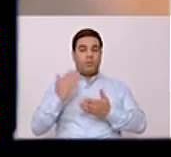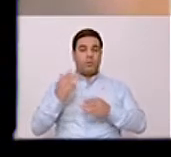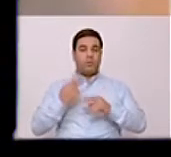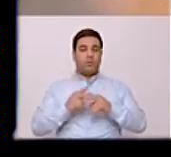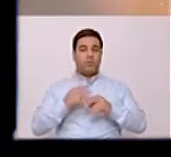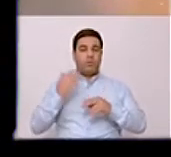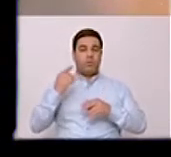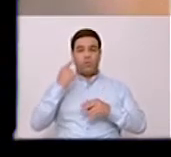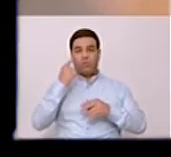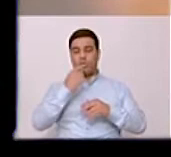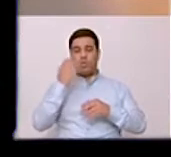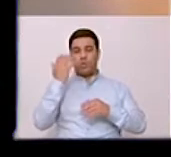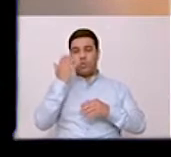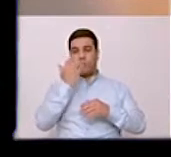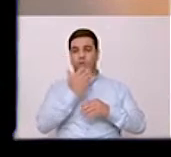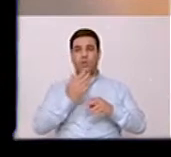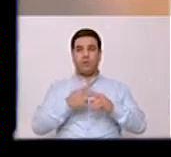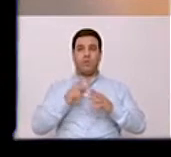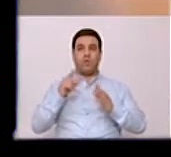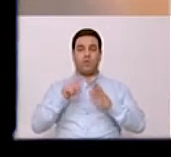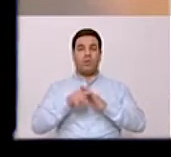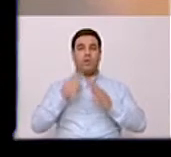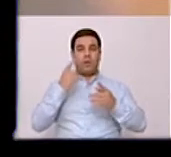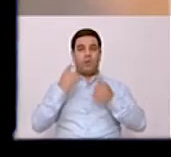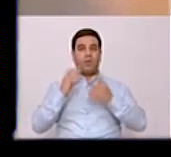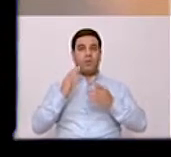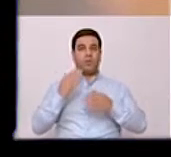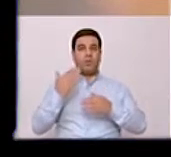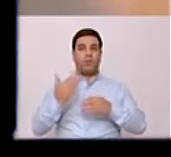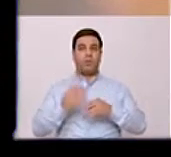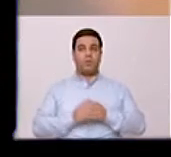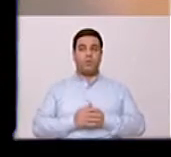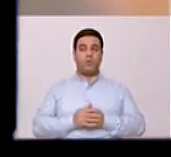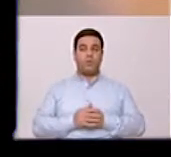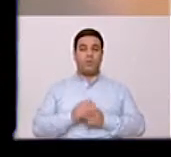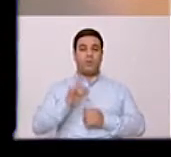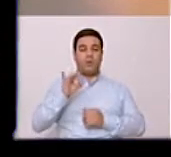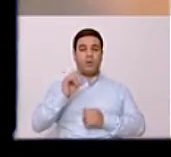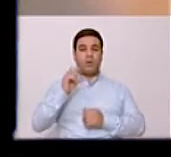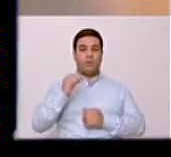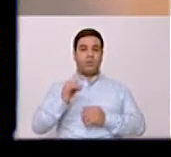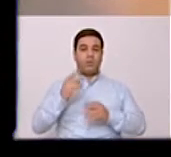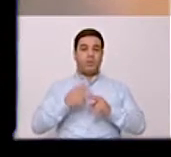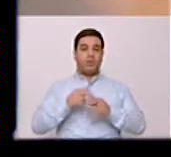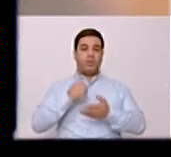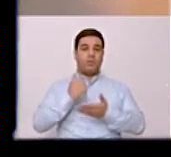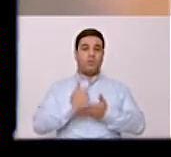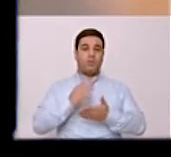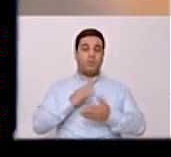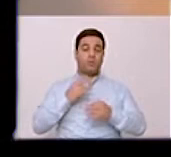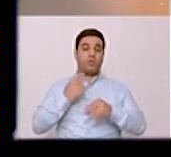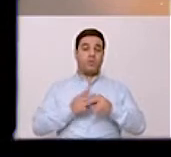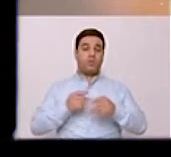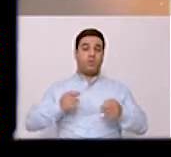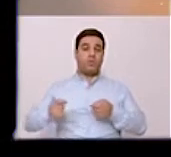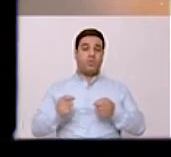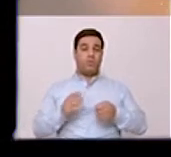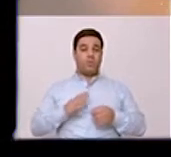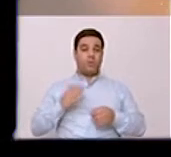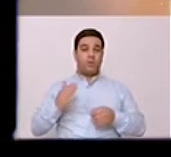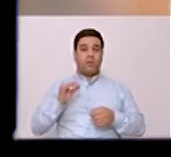uning ko'zi ojizlashib qolganidan xabardor bo'lamiz. Rahimbiy taxt tepasiga kelib, yurt boshqaruvini qo'liga